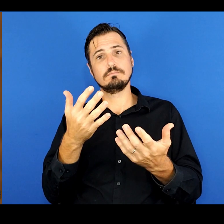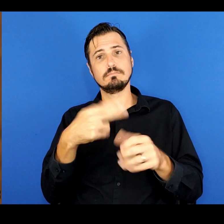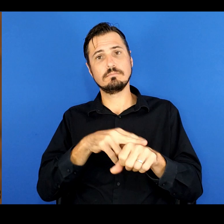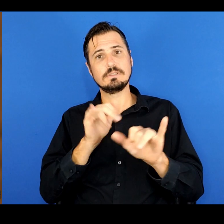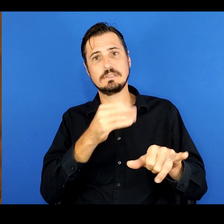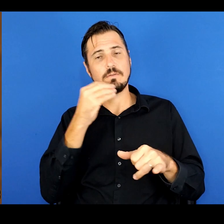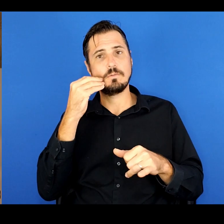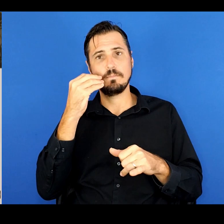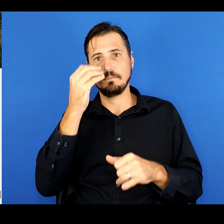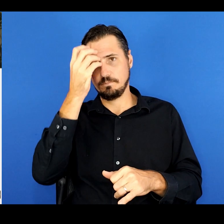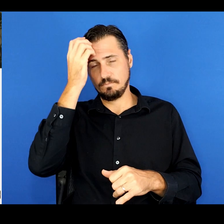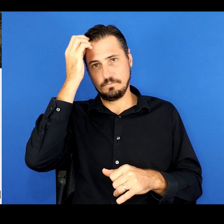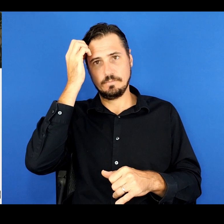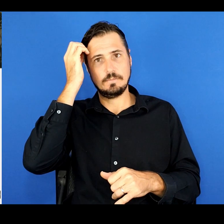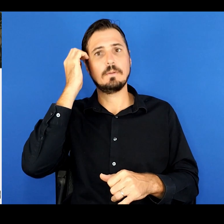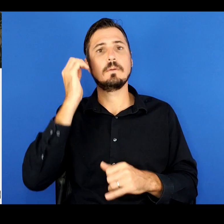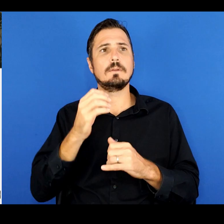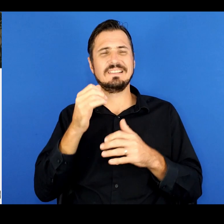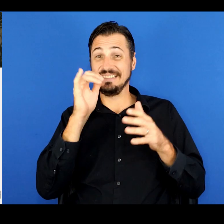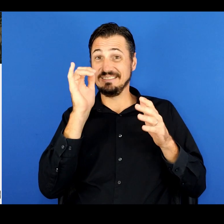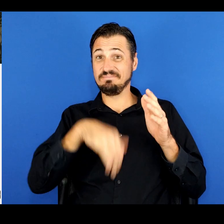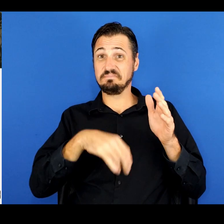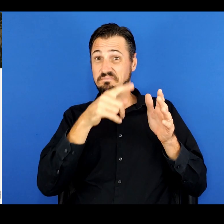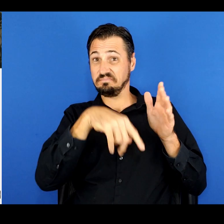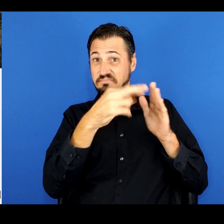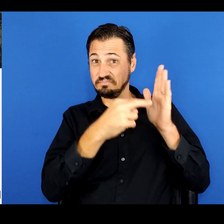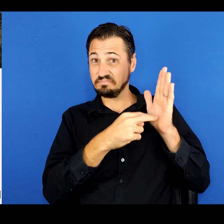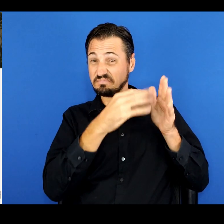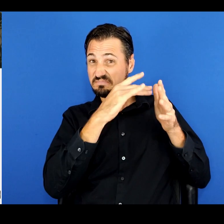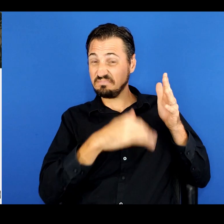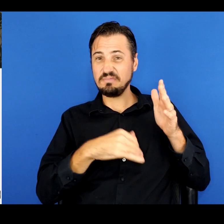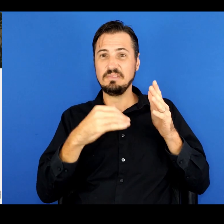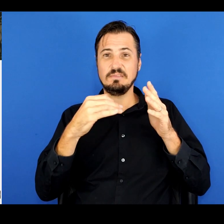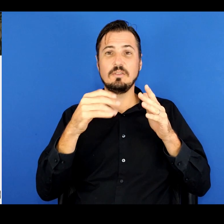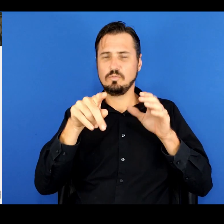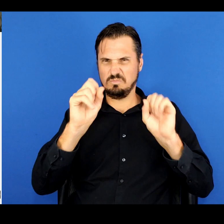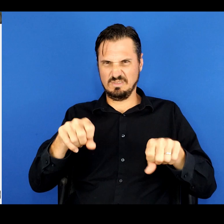this daily wellness check at home guideline and other school-specific plans and schedules